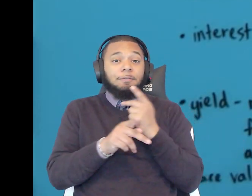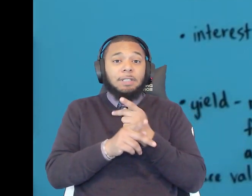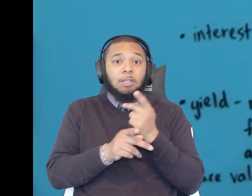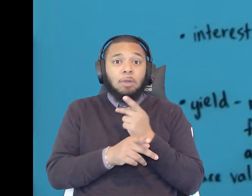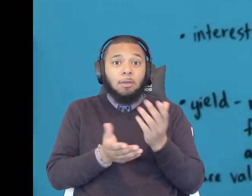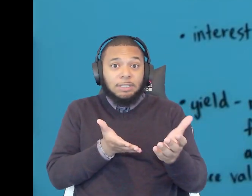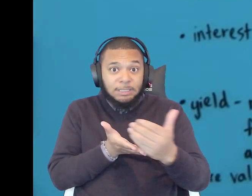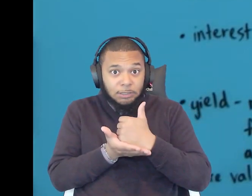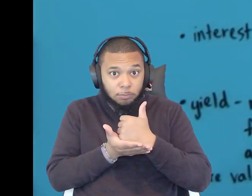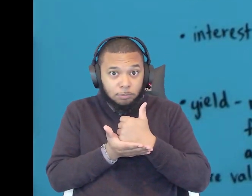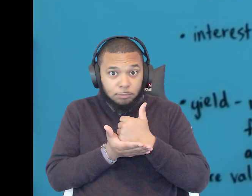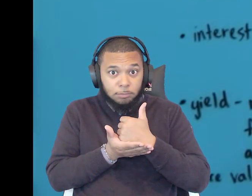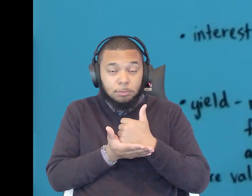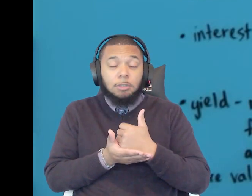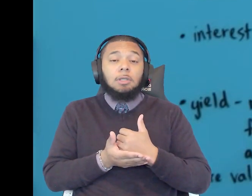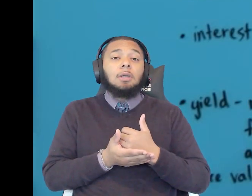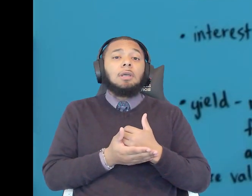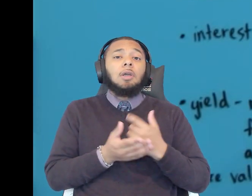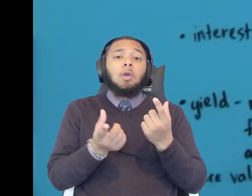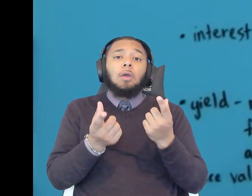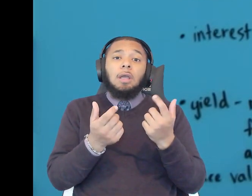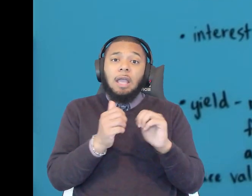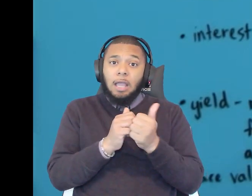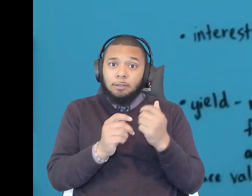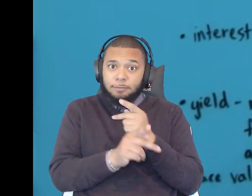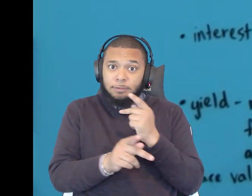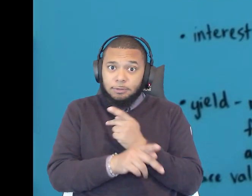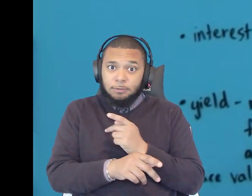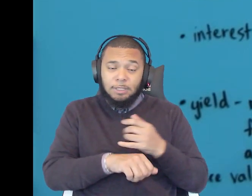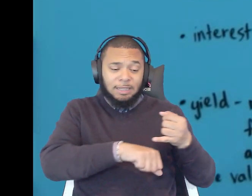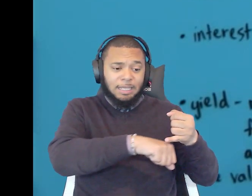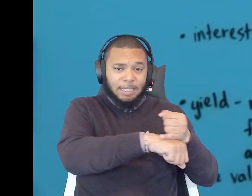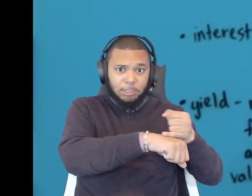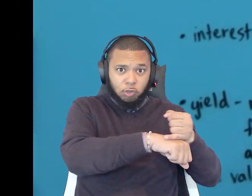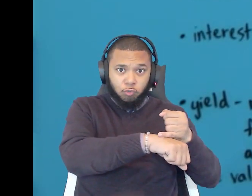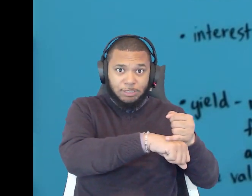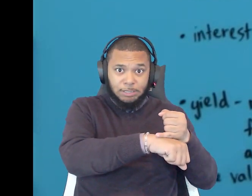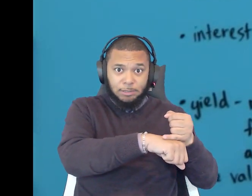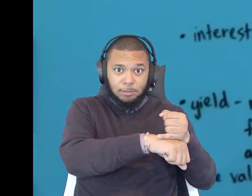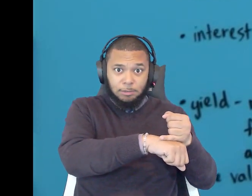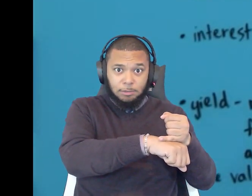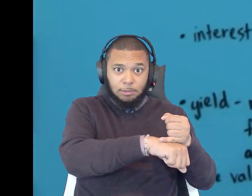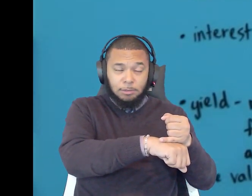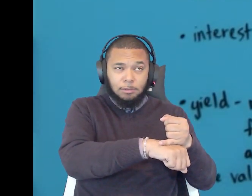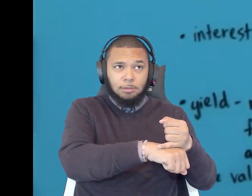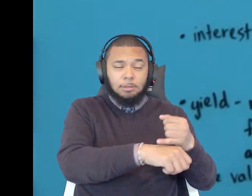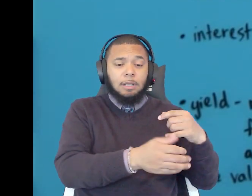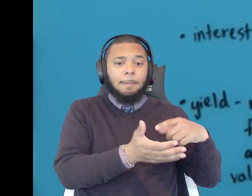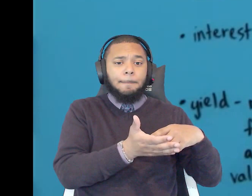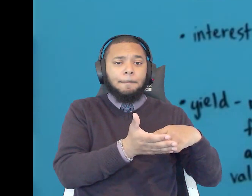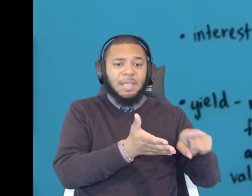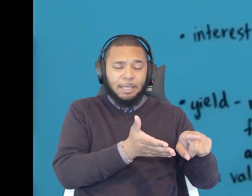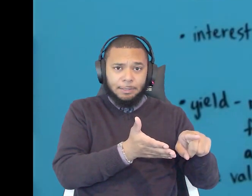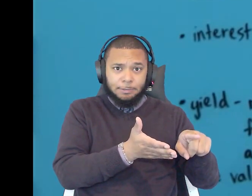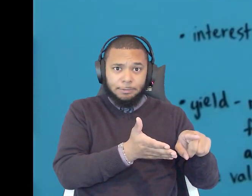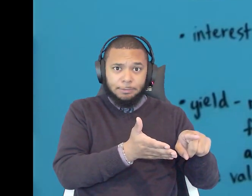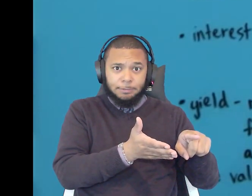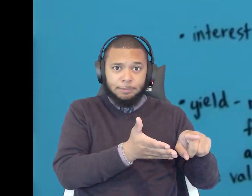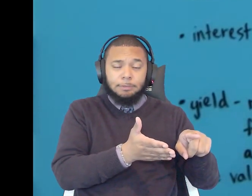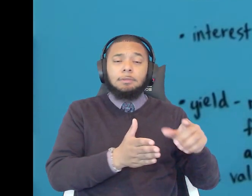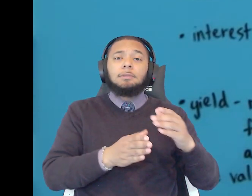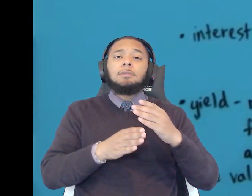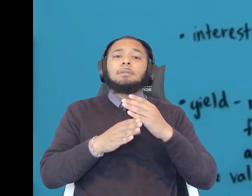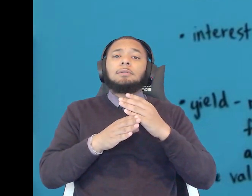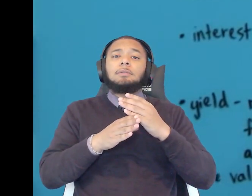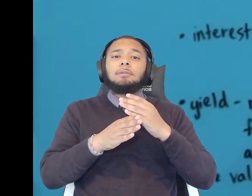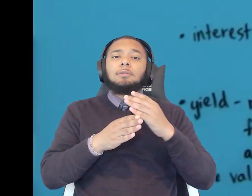you take the interest rate, or the interest paid, excuse me, and you divide it